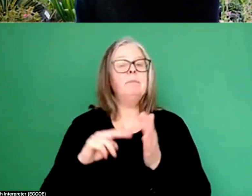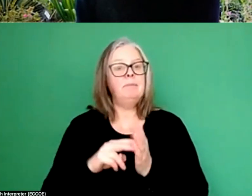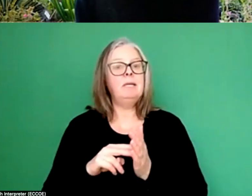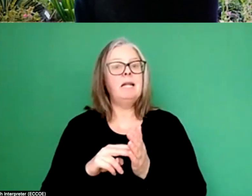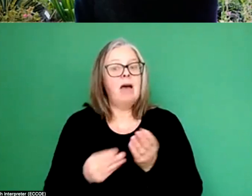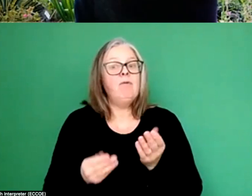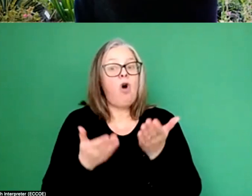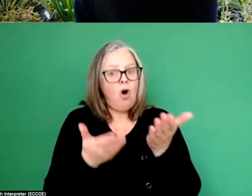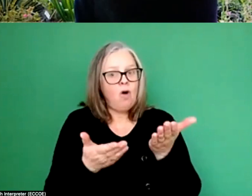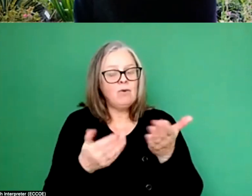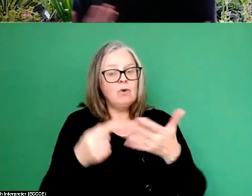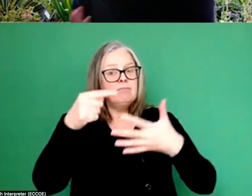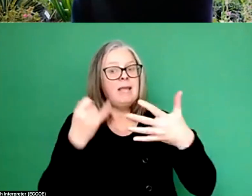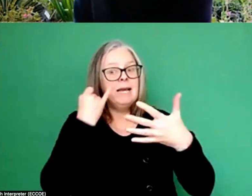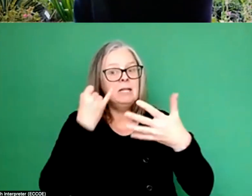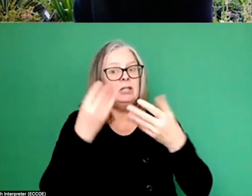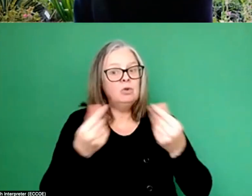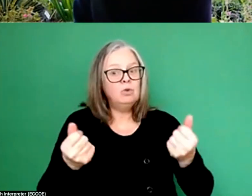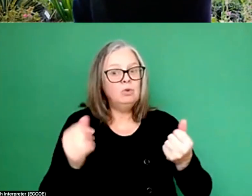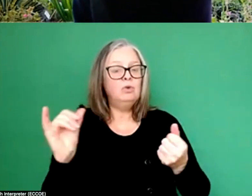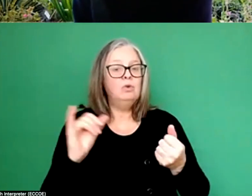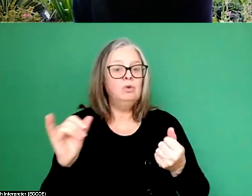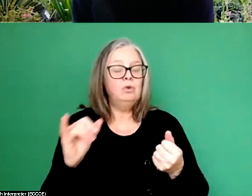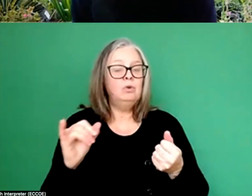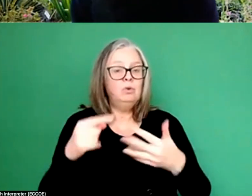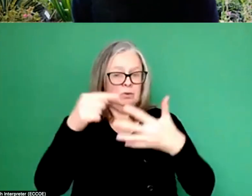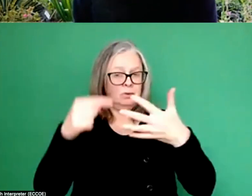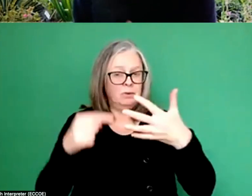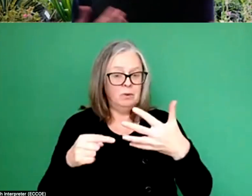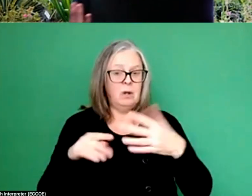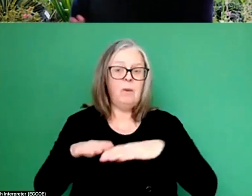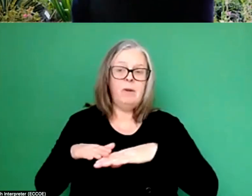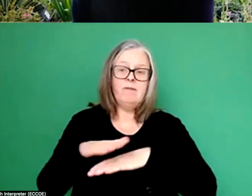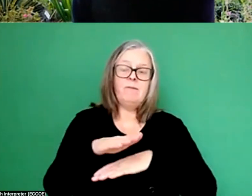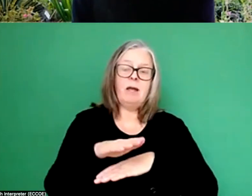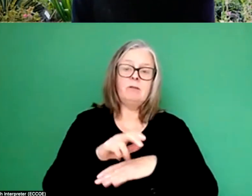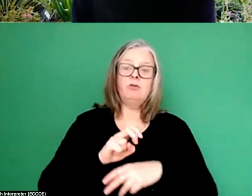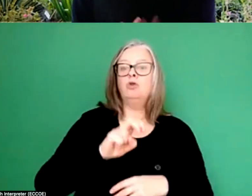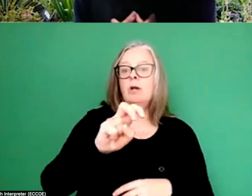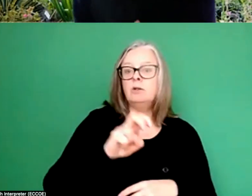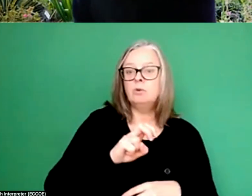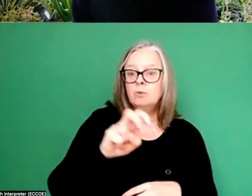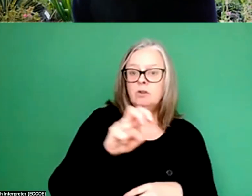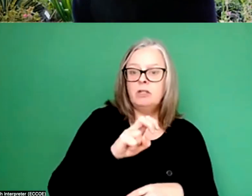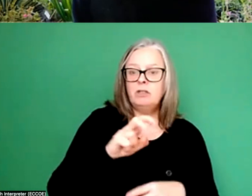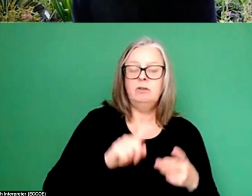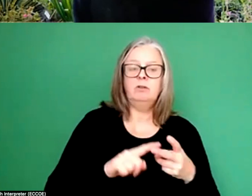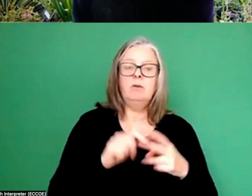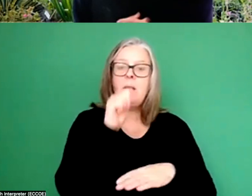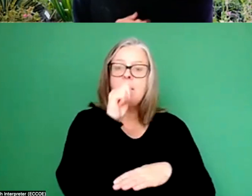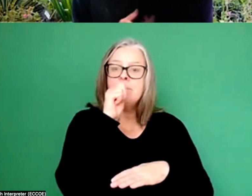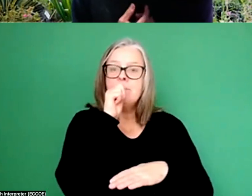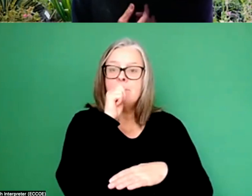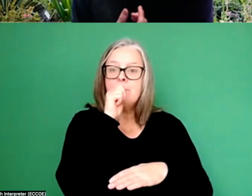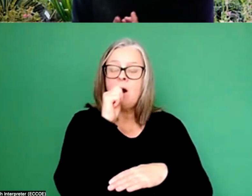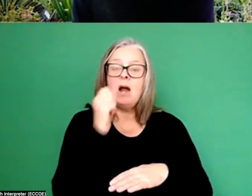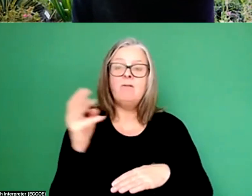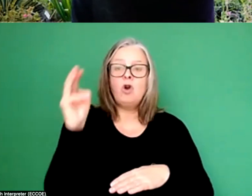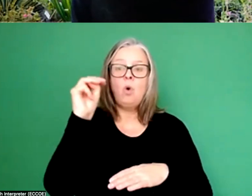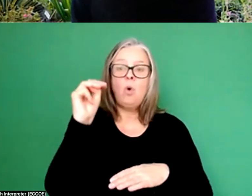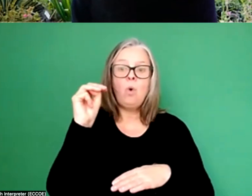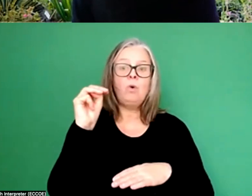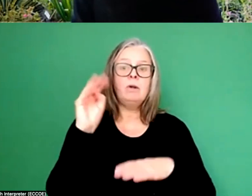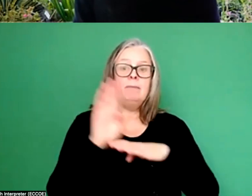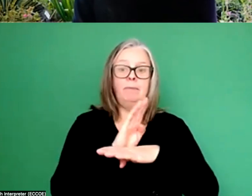assumptions about transportation, you know, about private ownership. We're not just looking at, like,